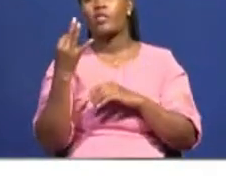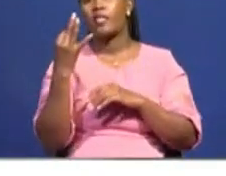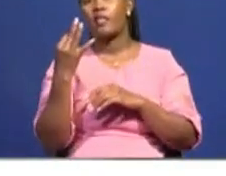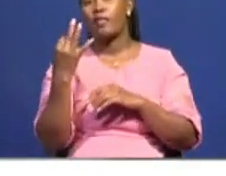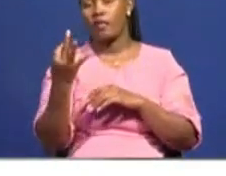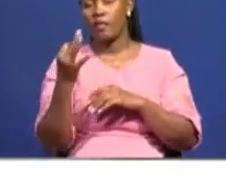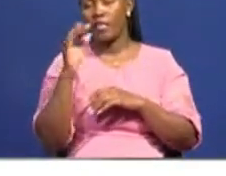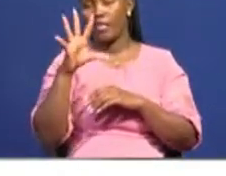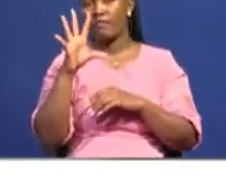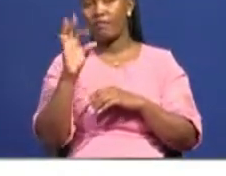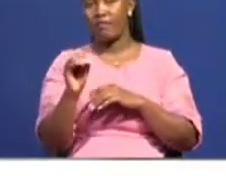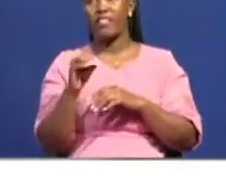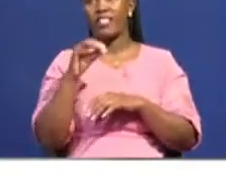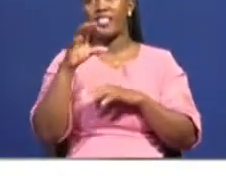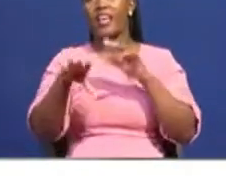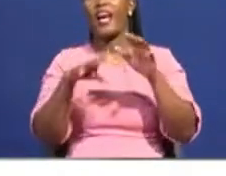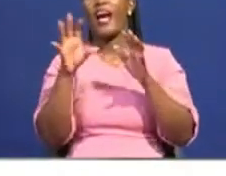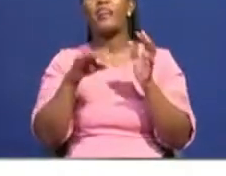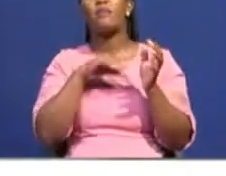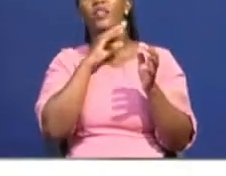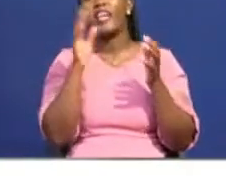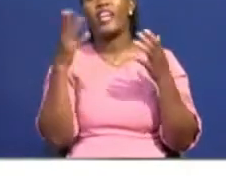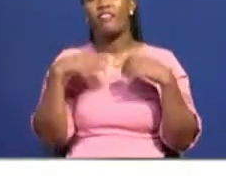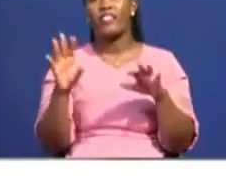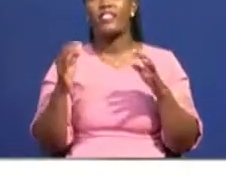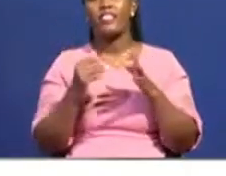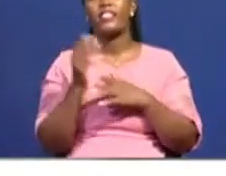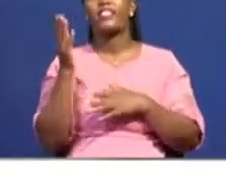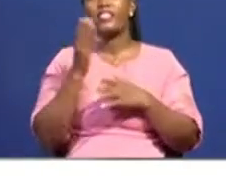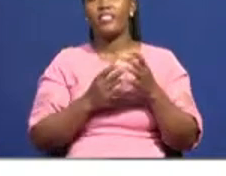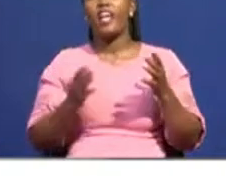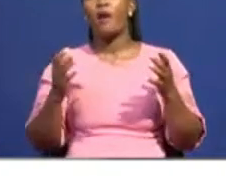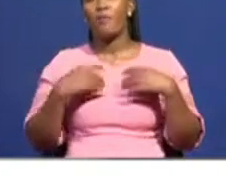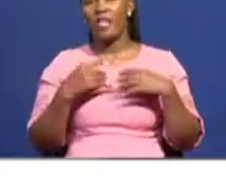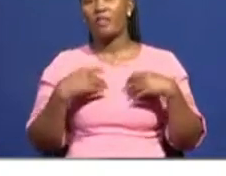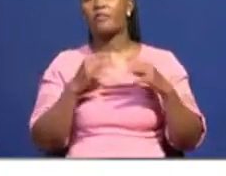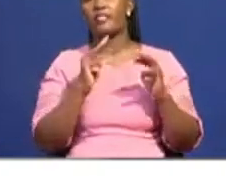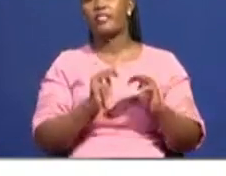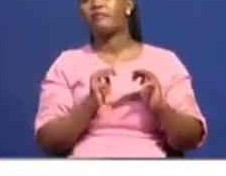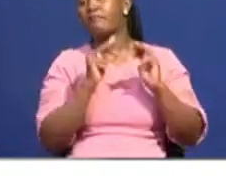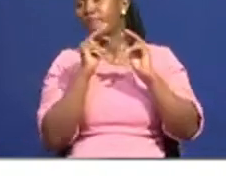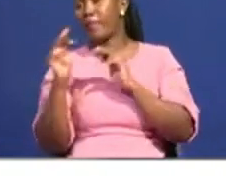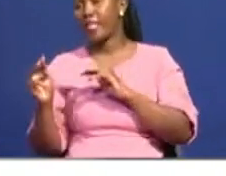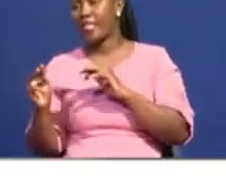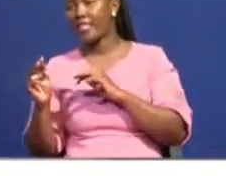died. Some of them had migrated to other counties, but